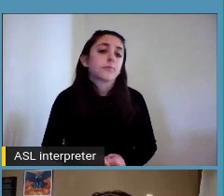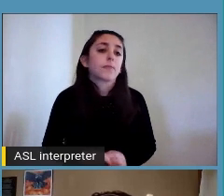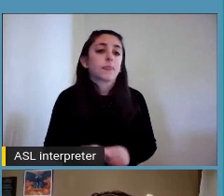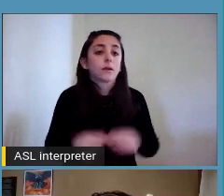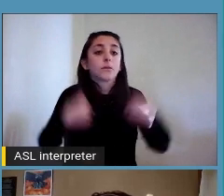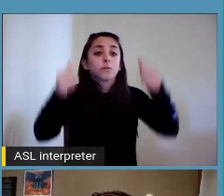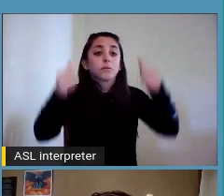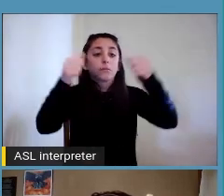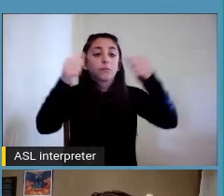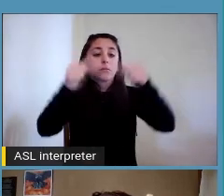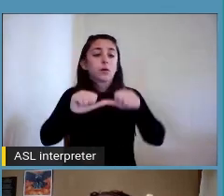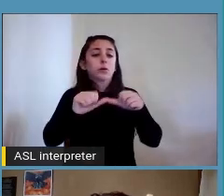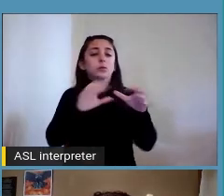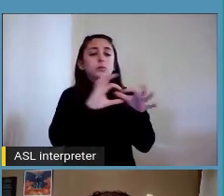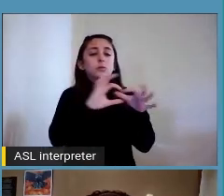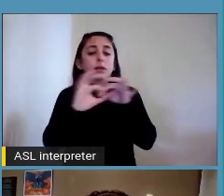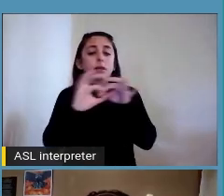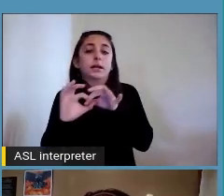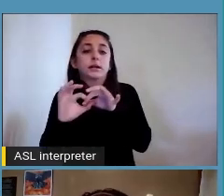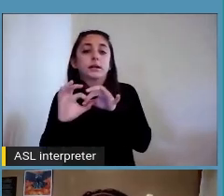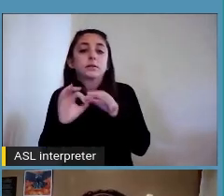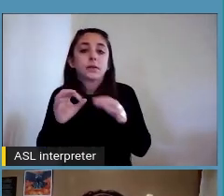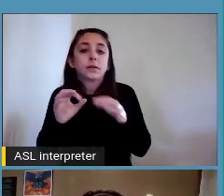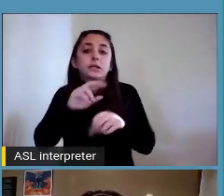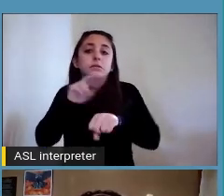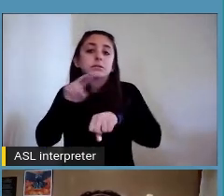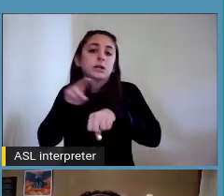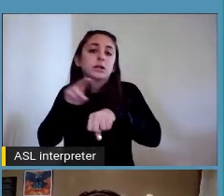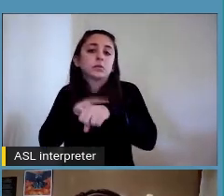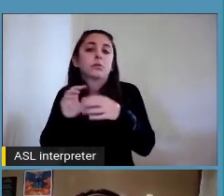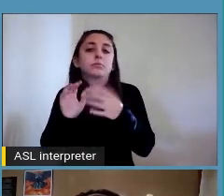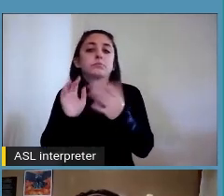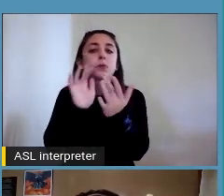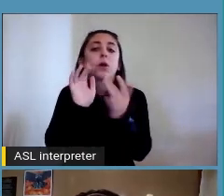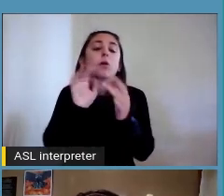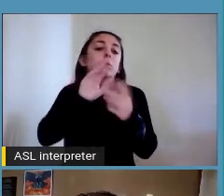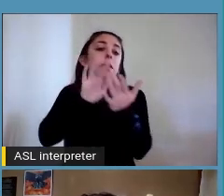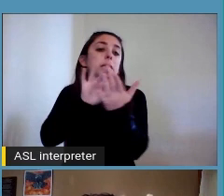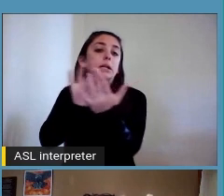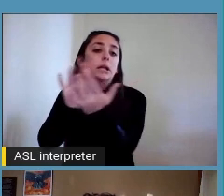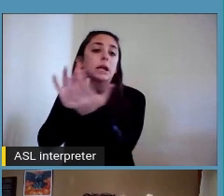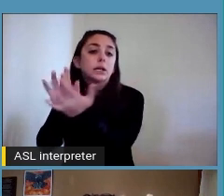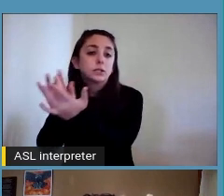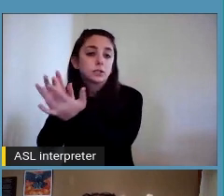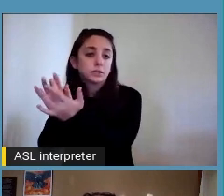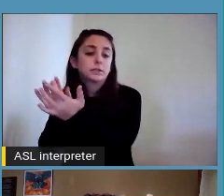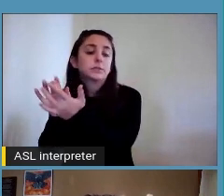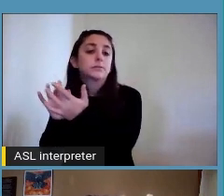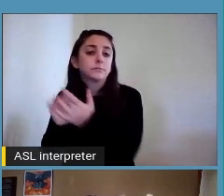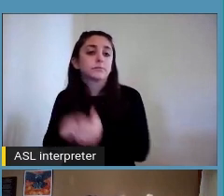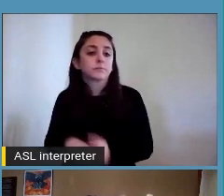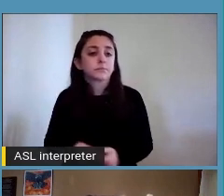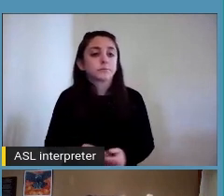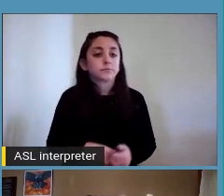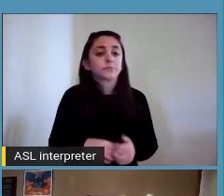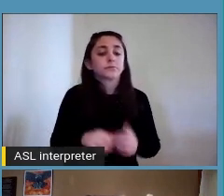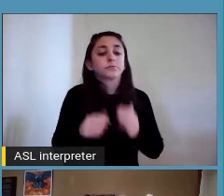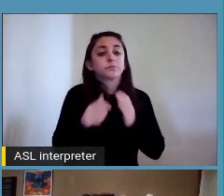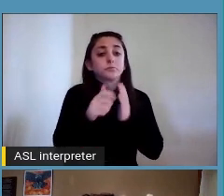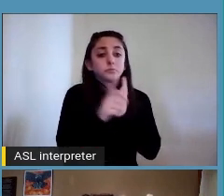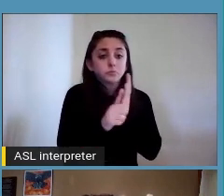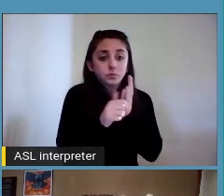natural connections series. So I write the weekly natural connections newspaper article, which are also posted as